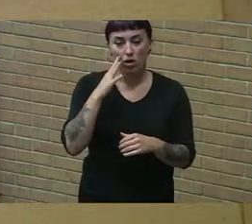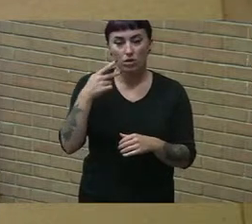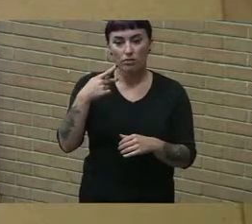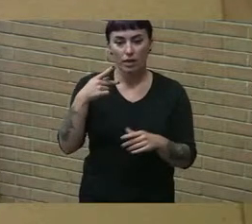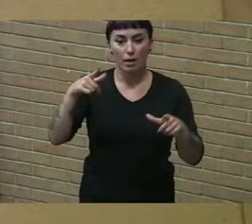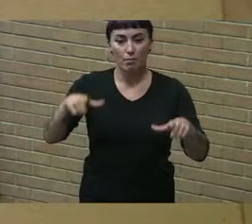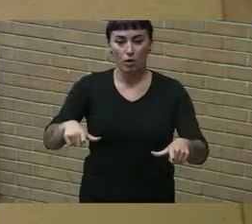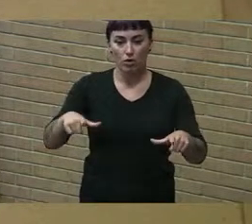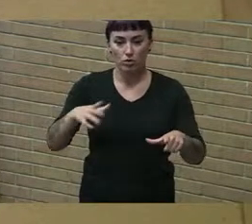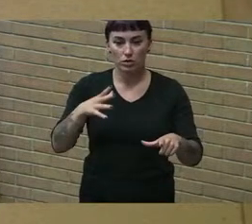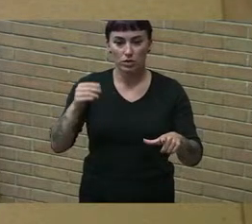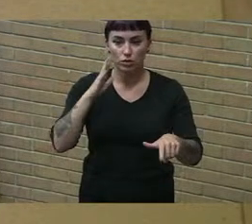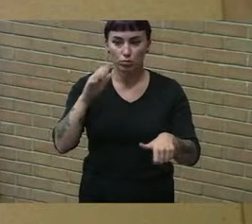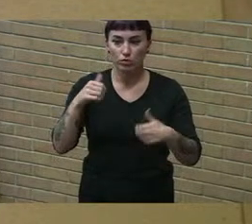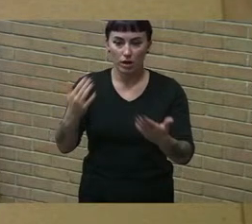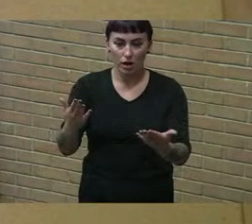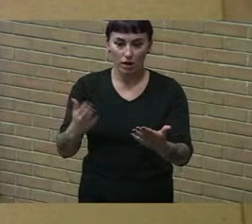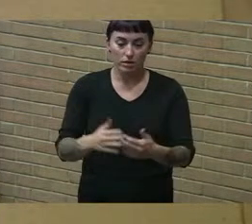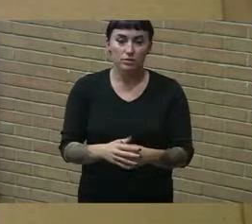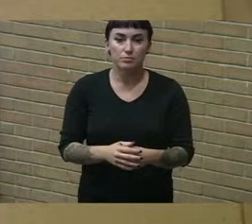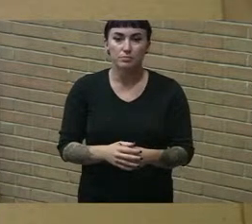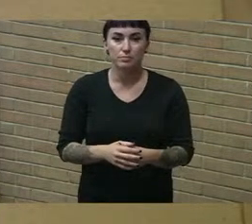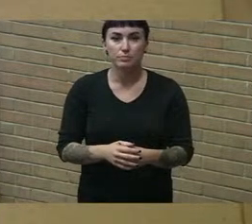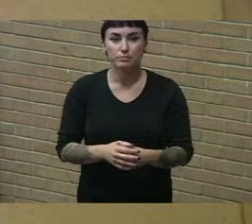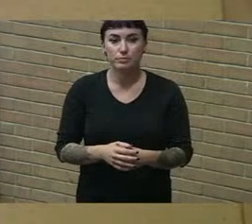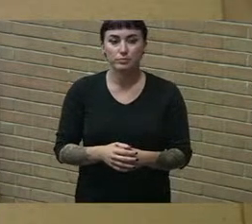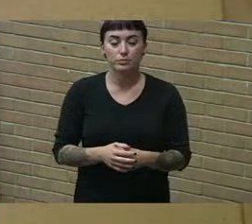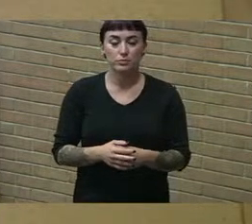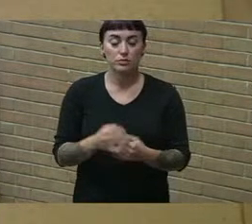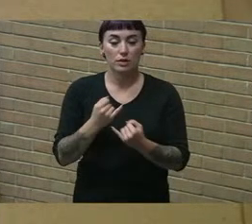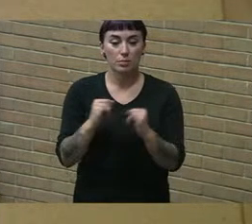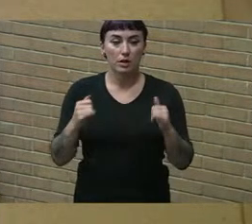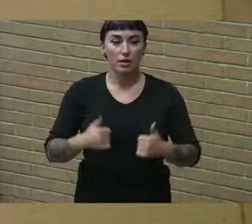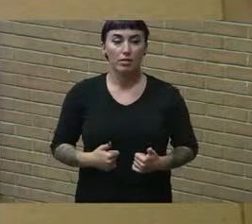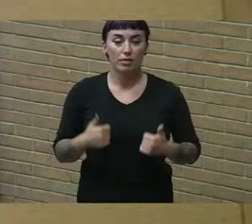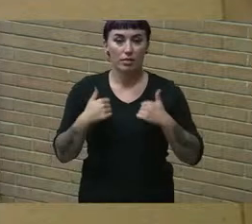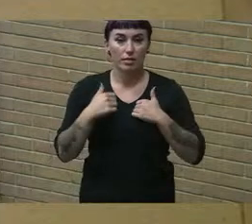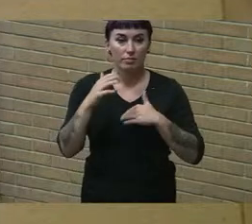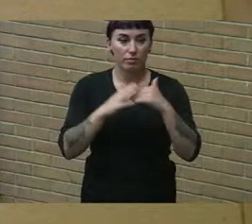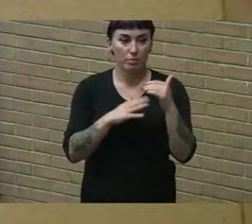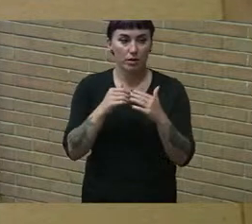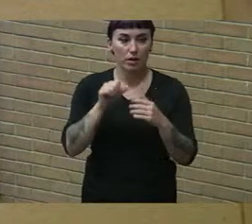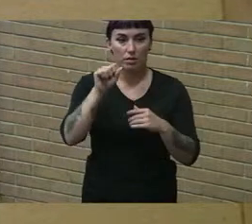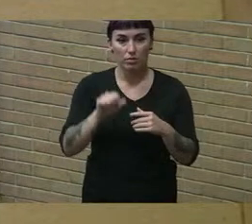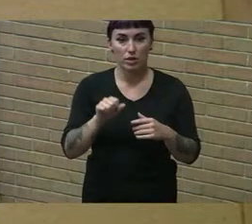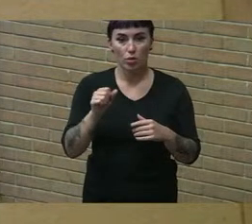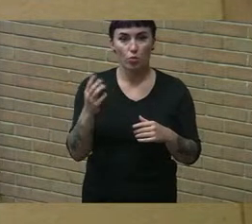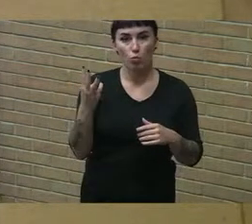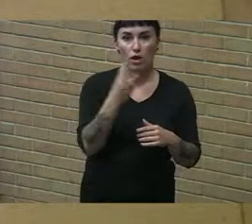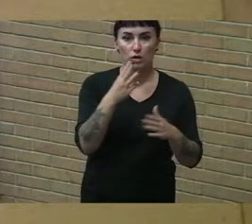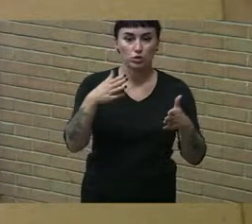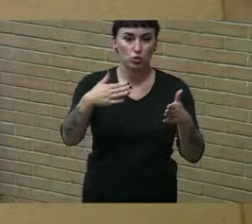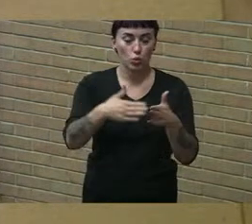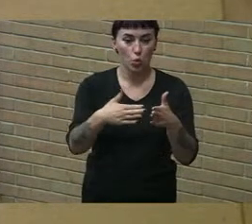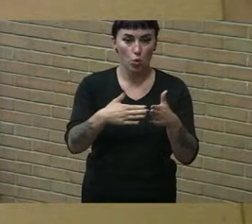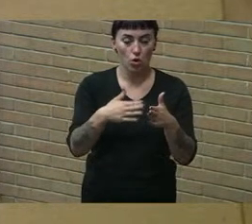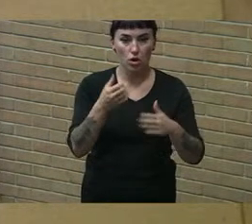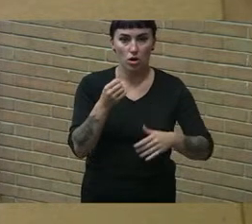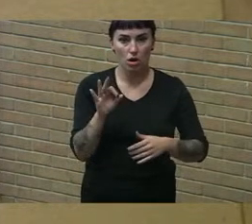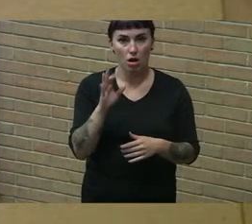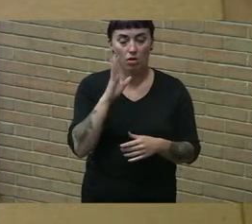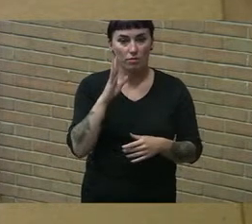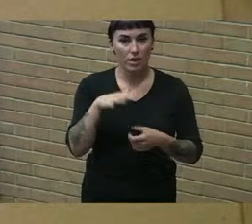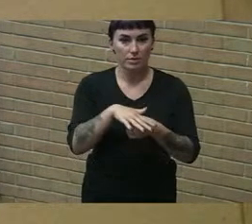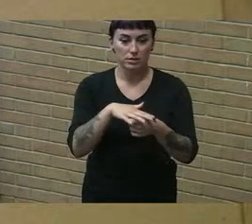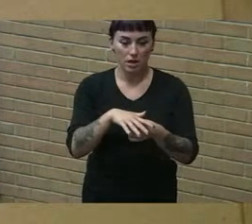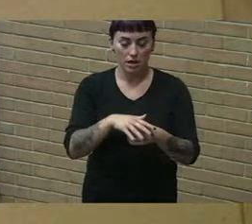parcel, and to provide a independent living building in the southwest corner of the